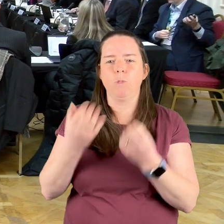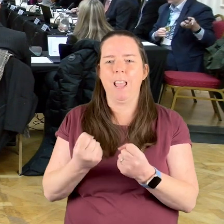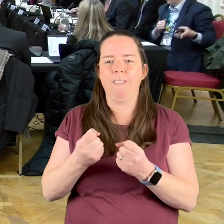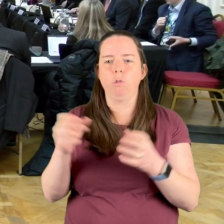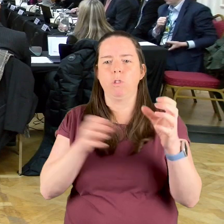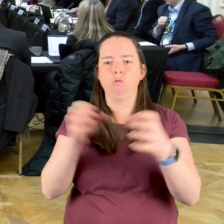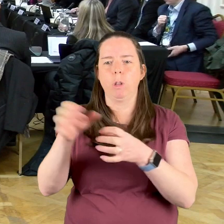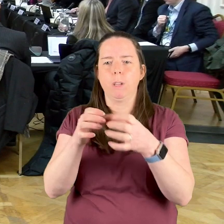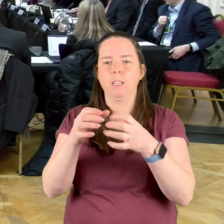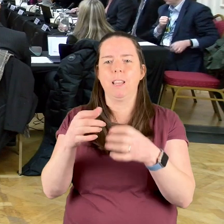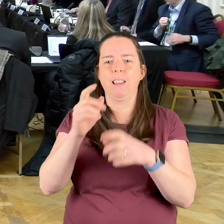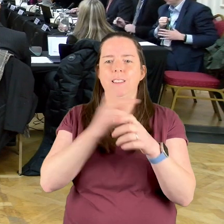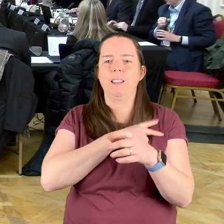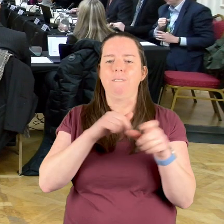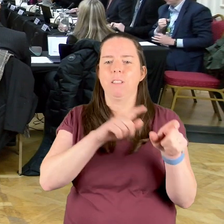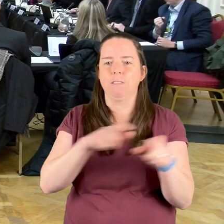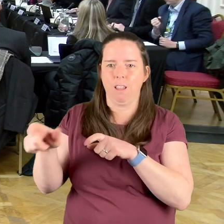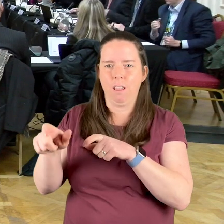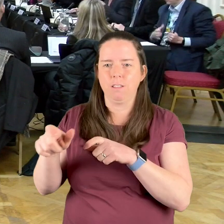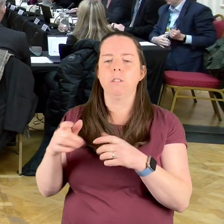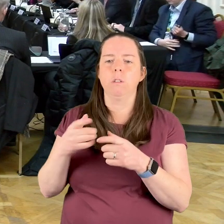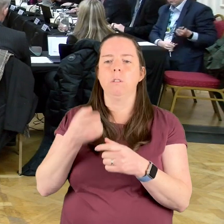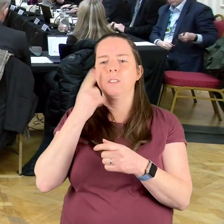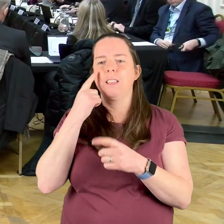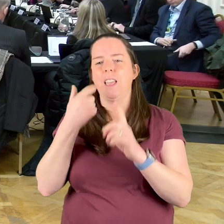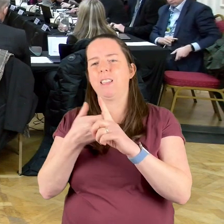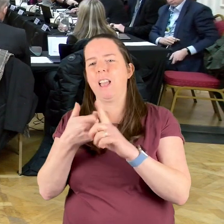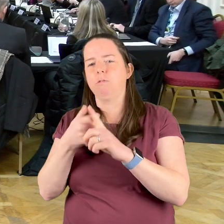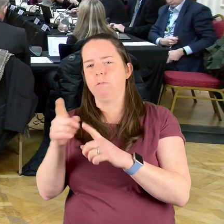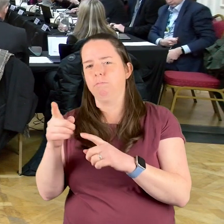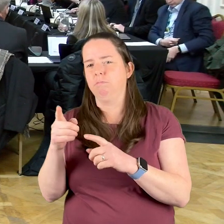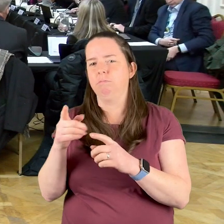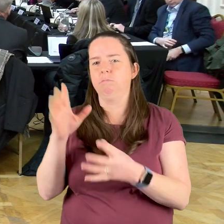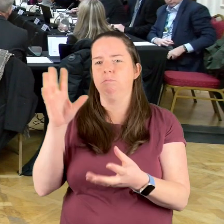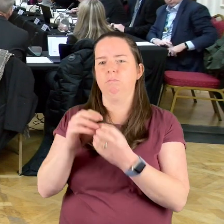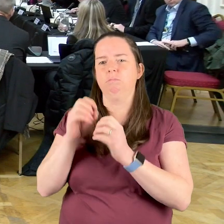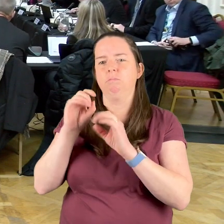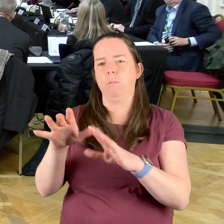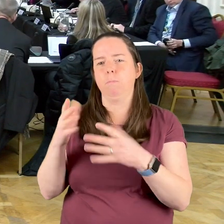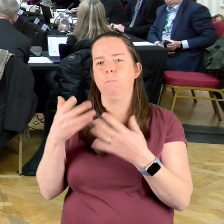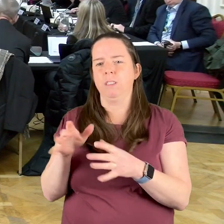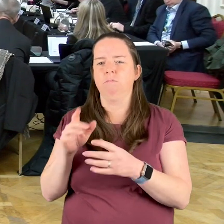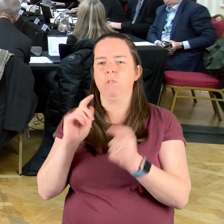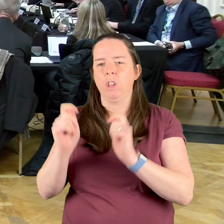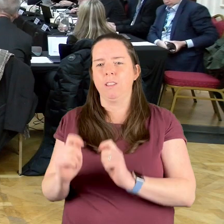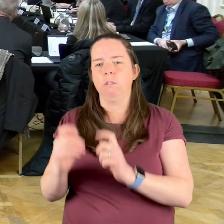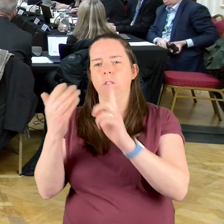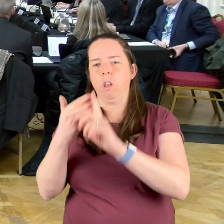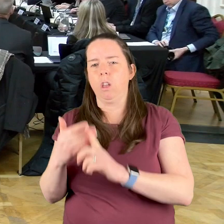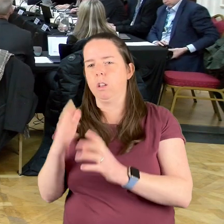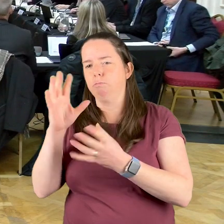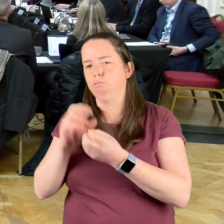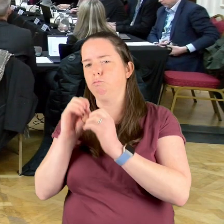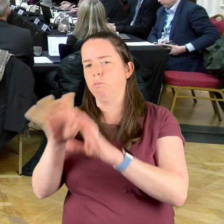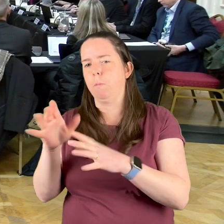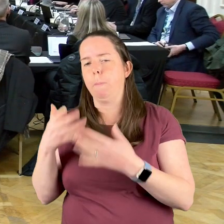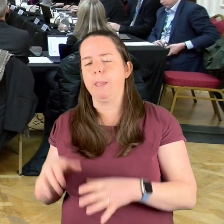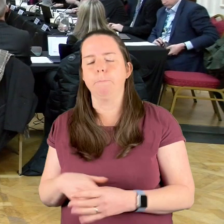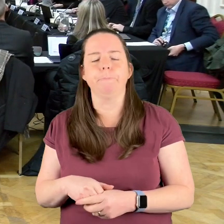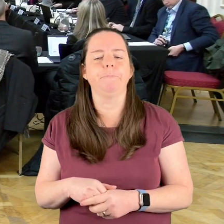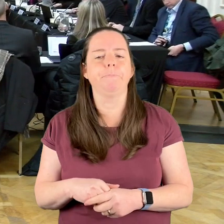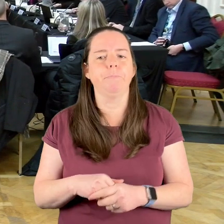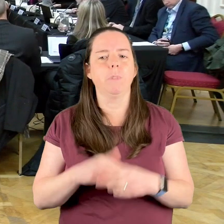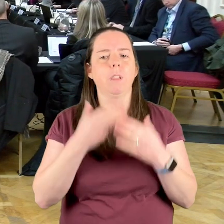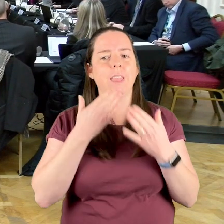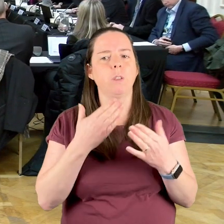and retention. But you'll see that Karen ably summarised the changes in the target. Thank you.